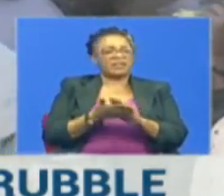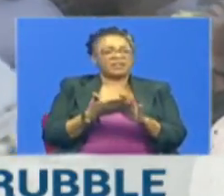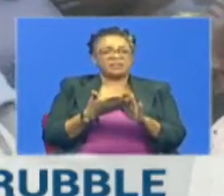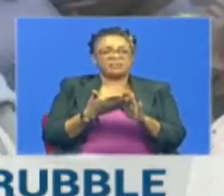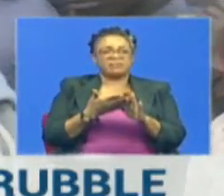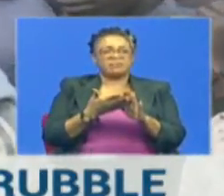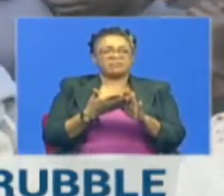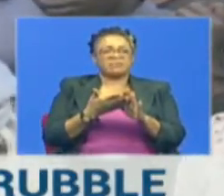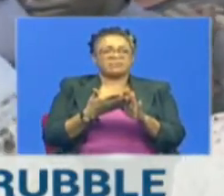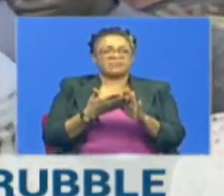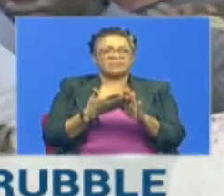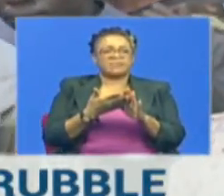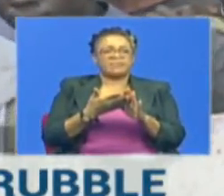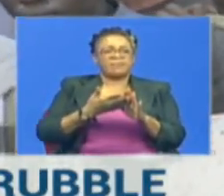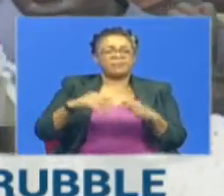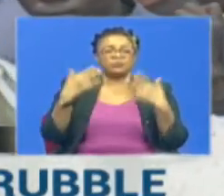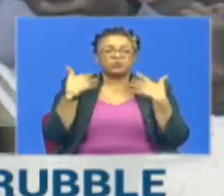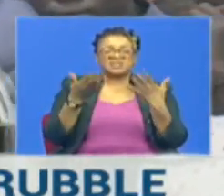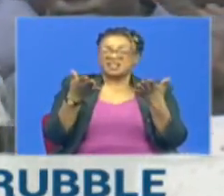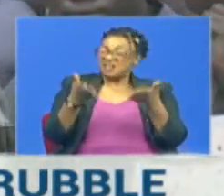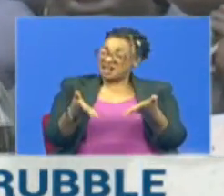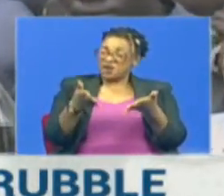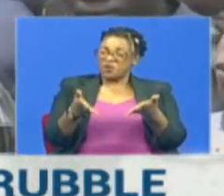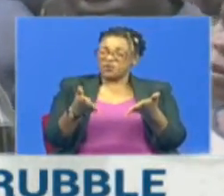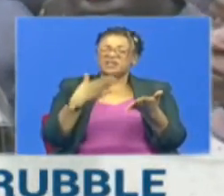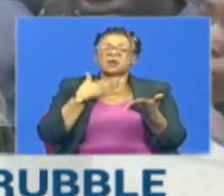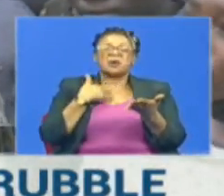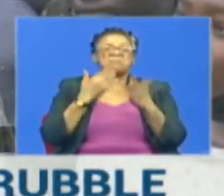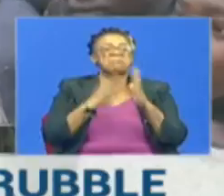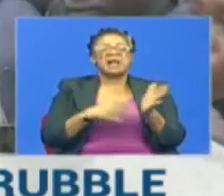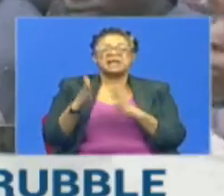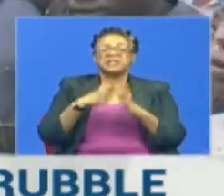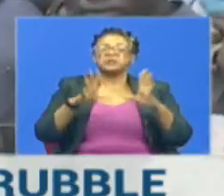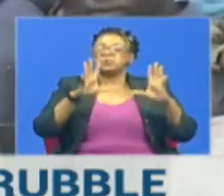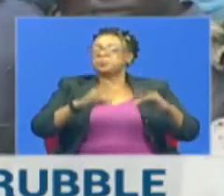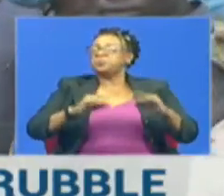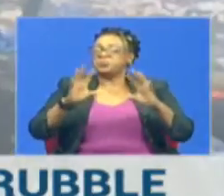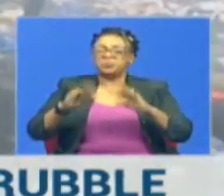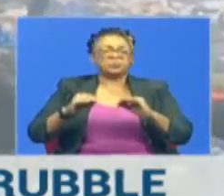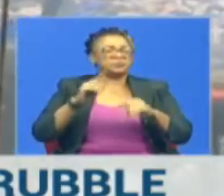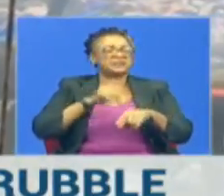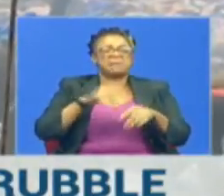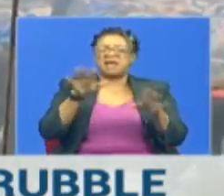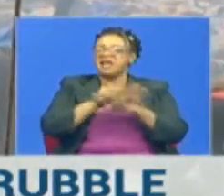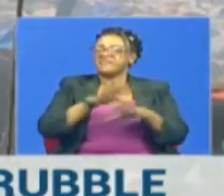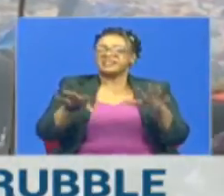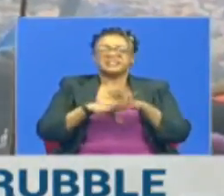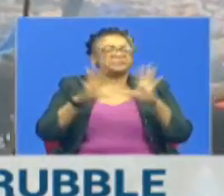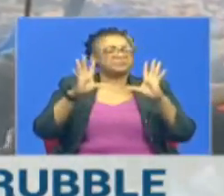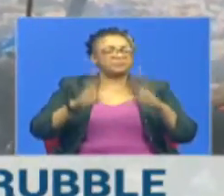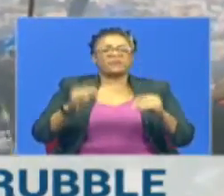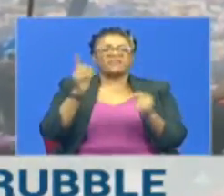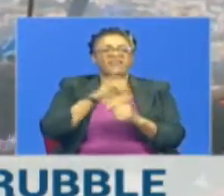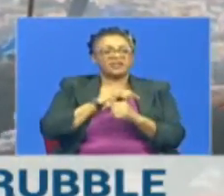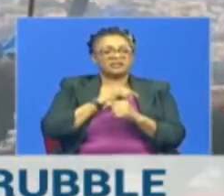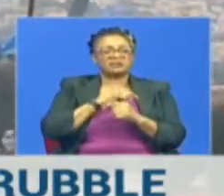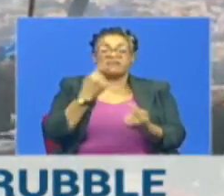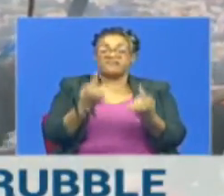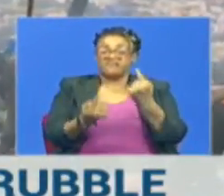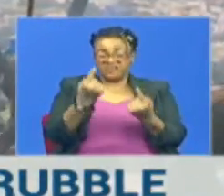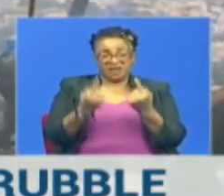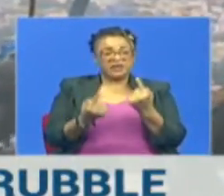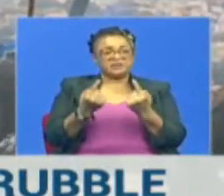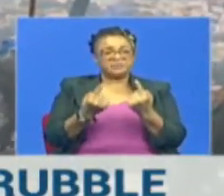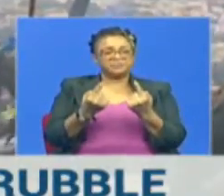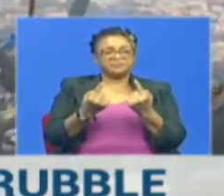ndio wanachangamka ati ndio wanataka sasa kuzimazima vitu zenye vitu zishaungua kila kitu. The fire is suspected to have been yet